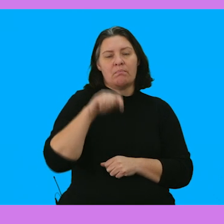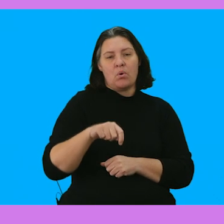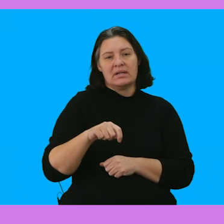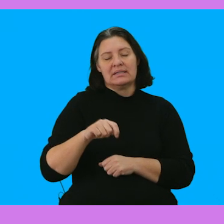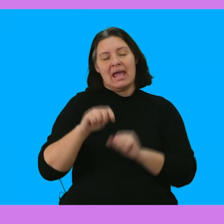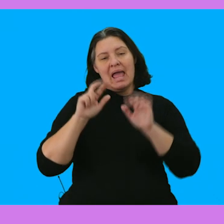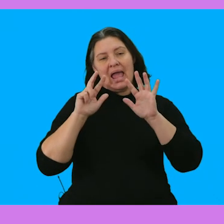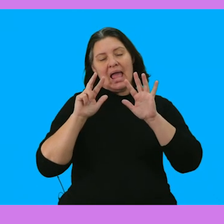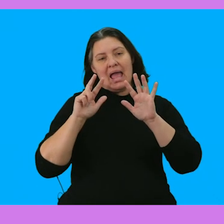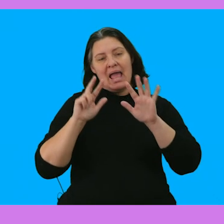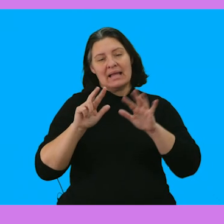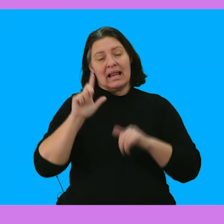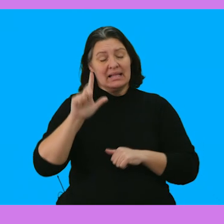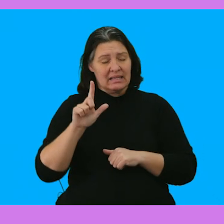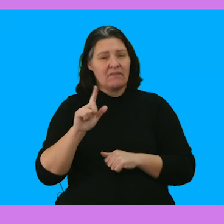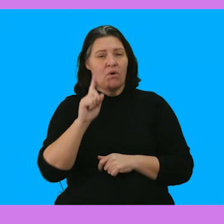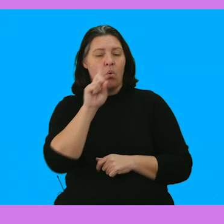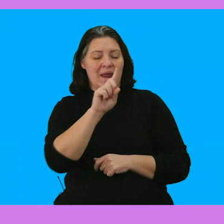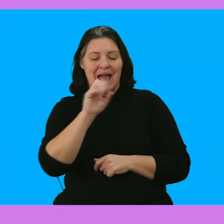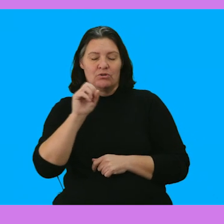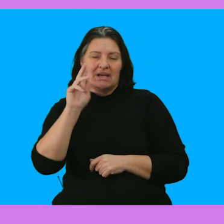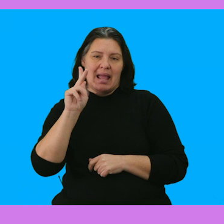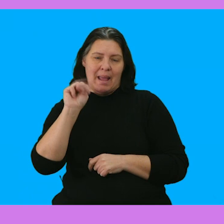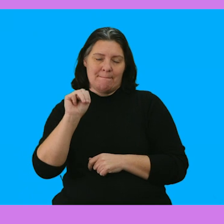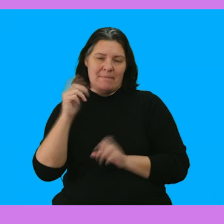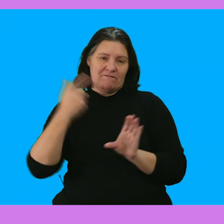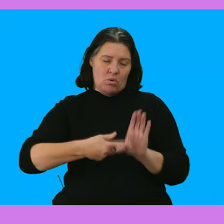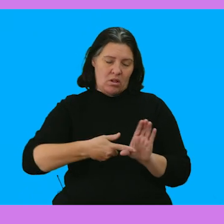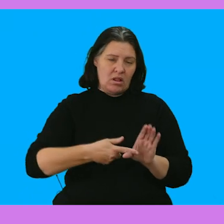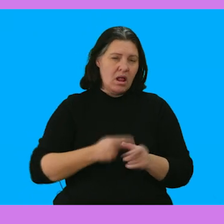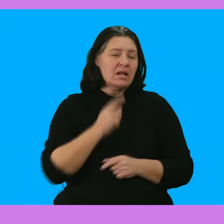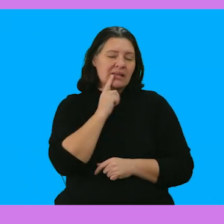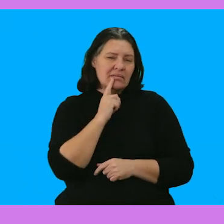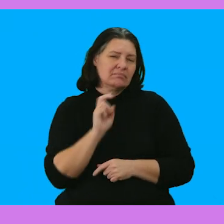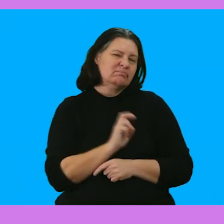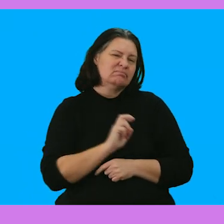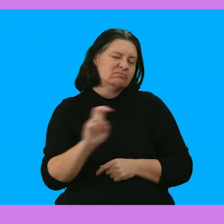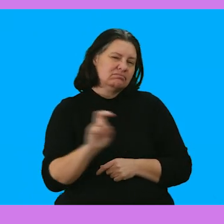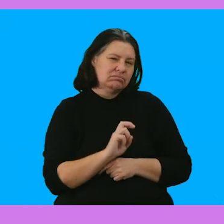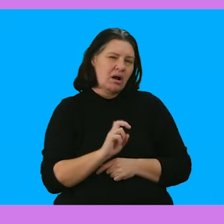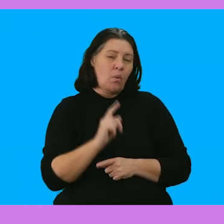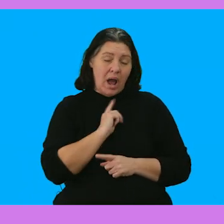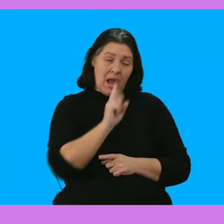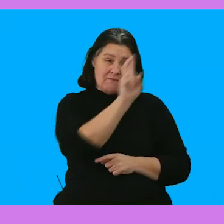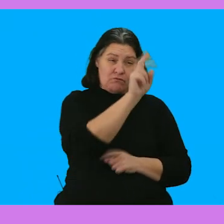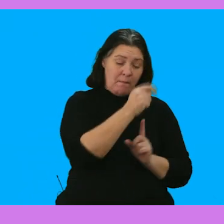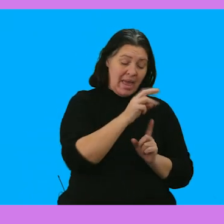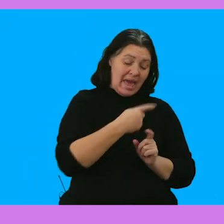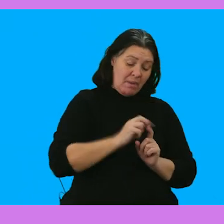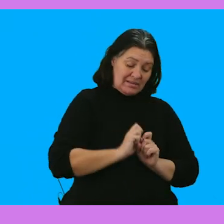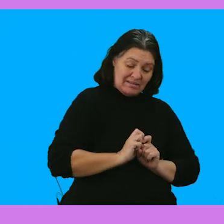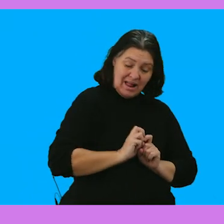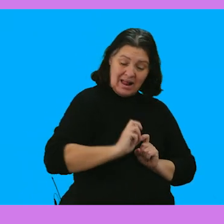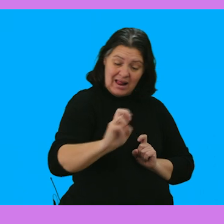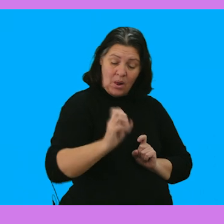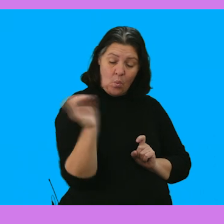7.8 liters per 100 kilometers of fuel. Calculate the amount of money spent on fuel for a one-way trip